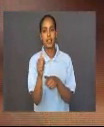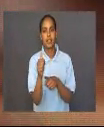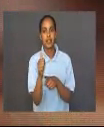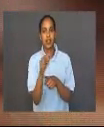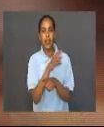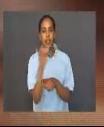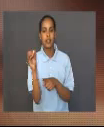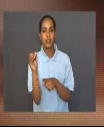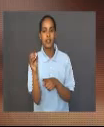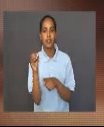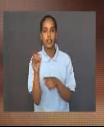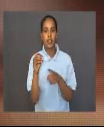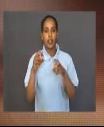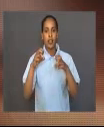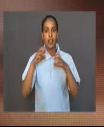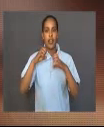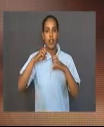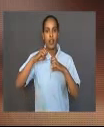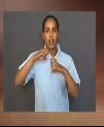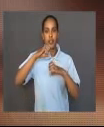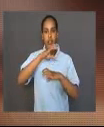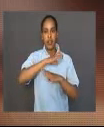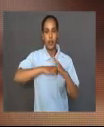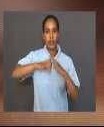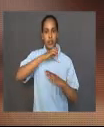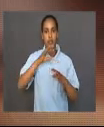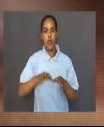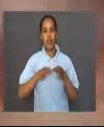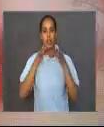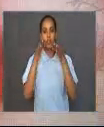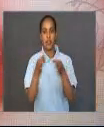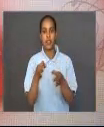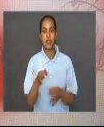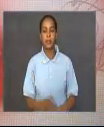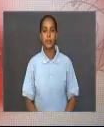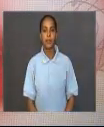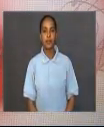and electrolytic conductivity.